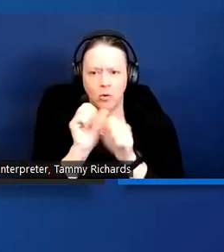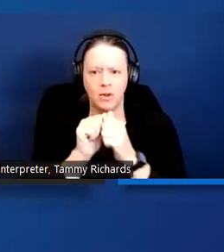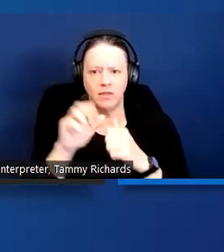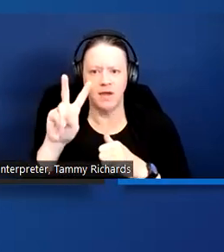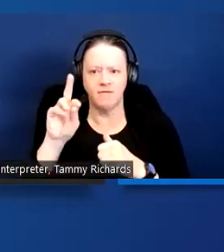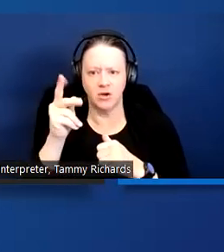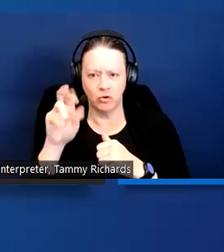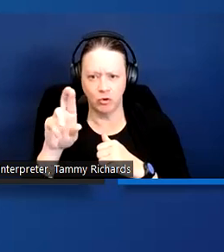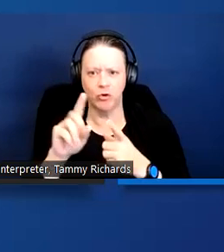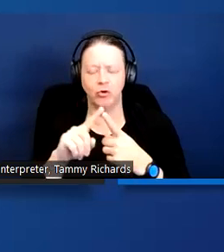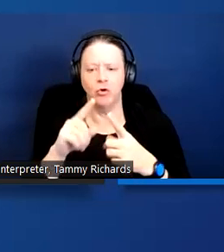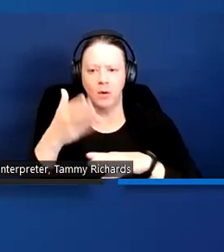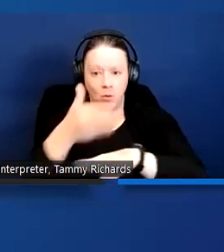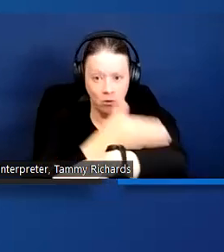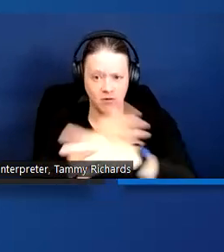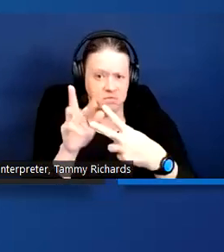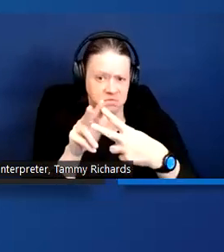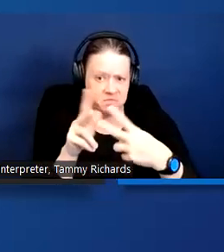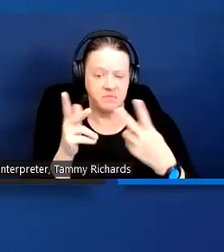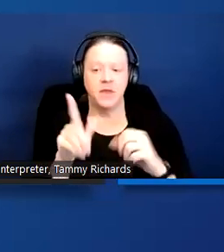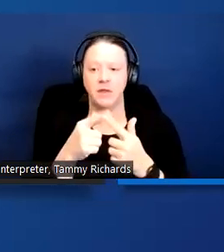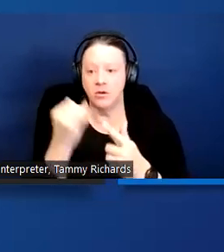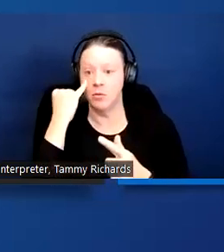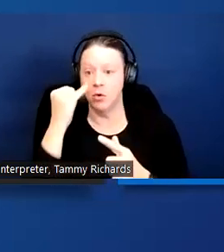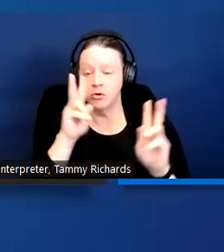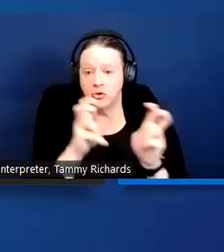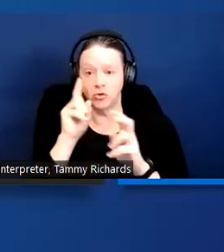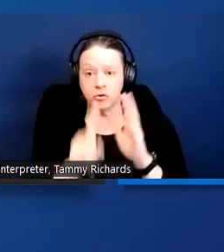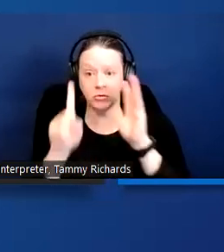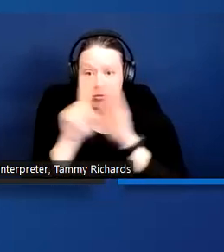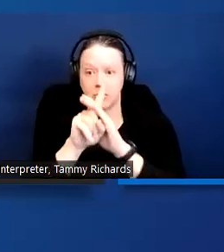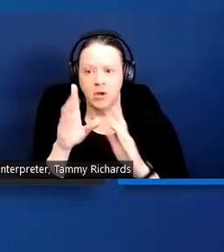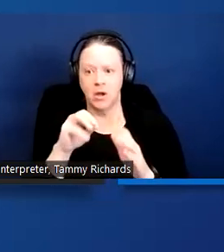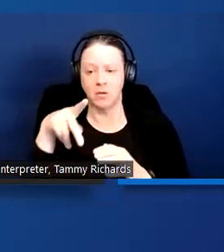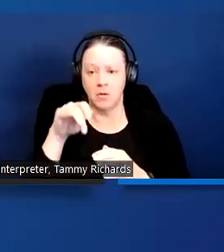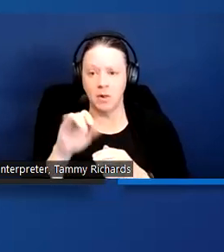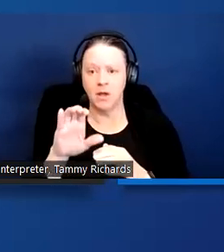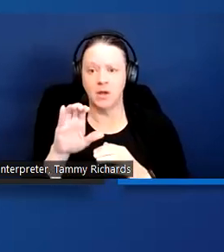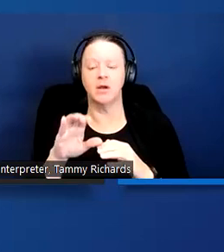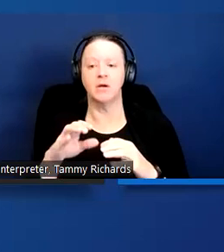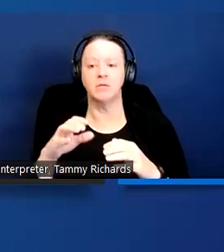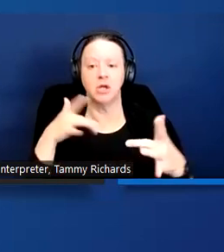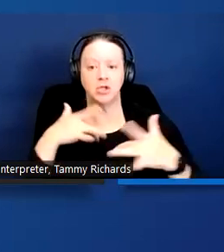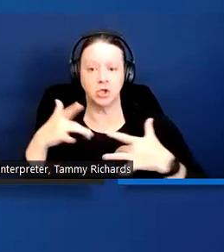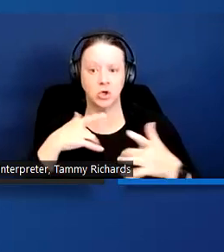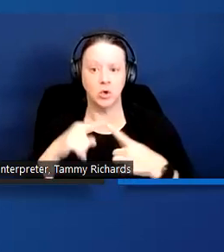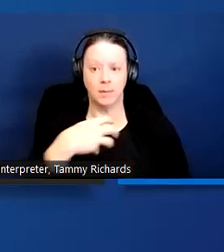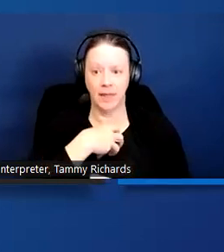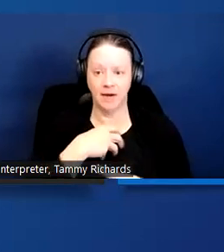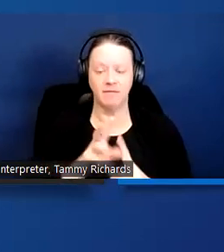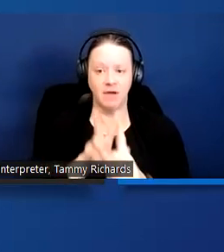it. And then if issues arise, if a public concern or complaint is filed, they will handle